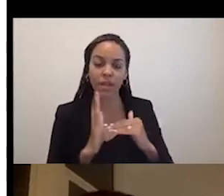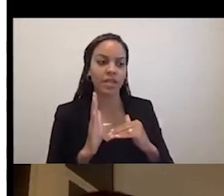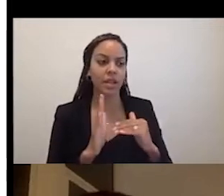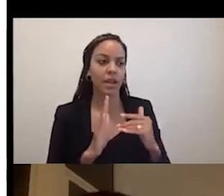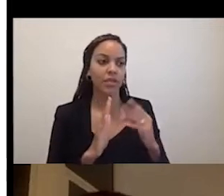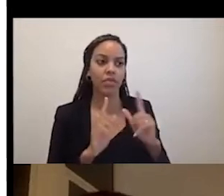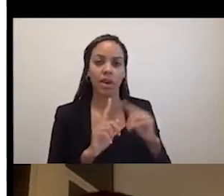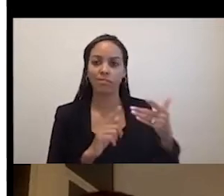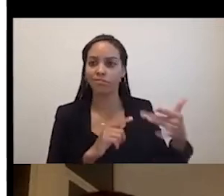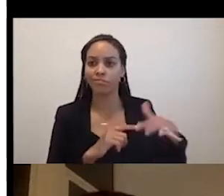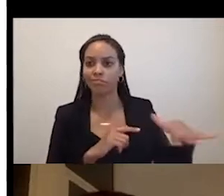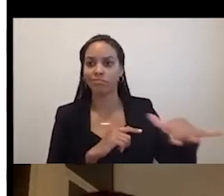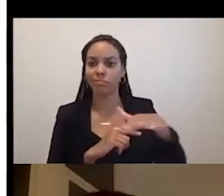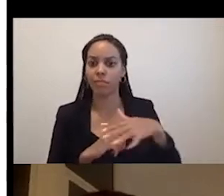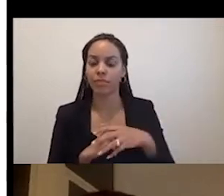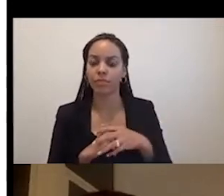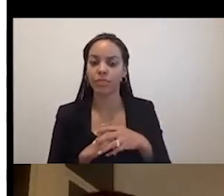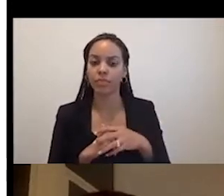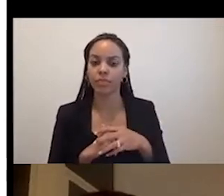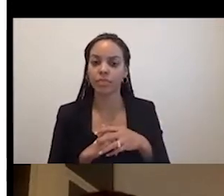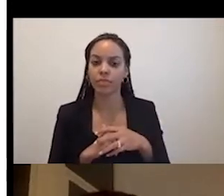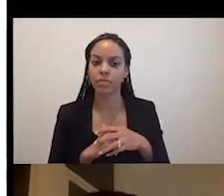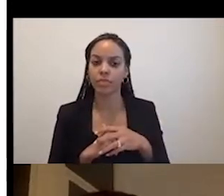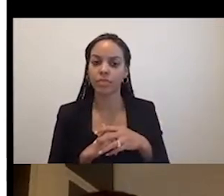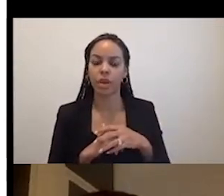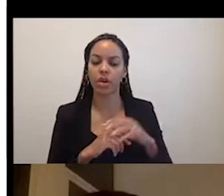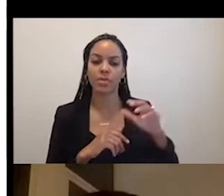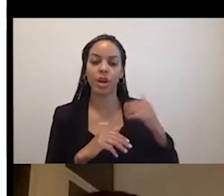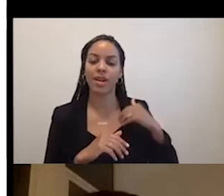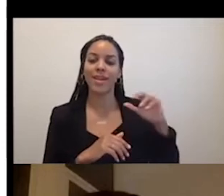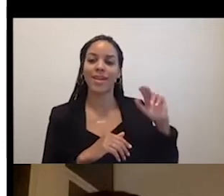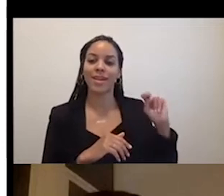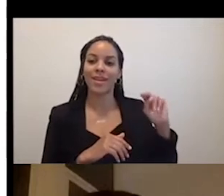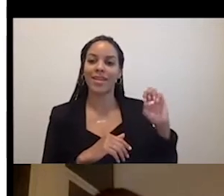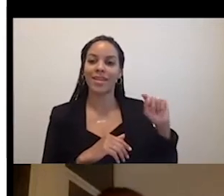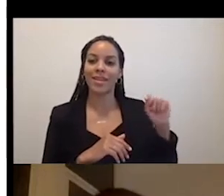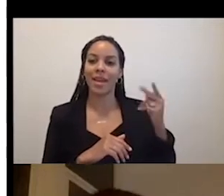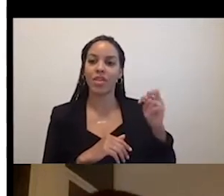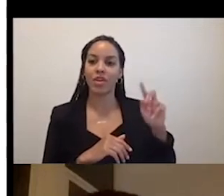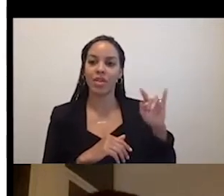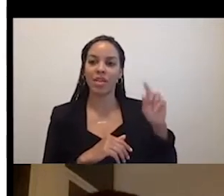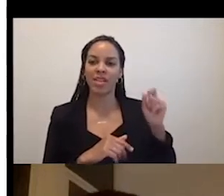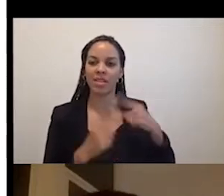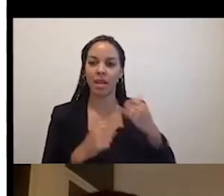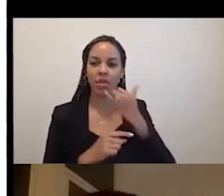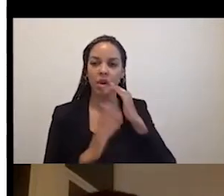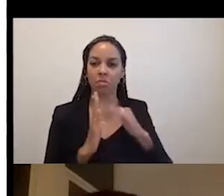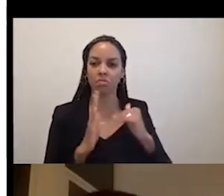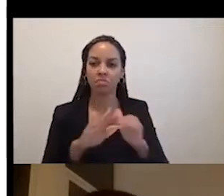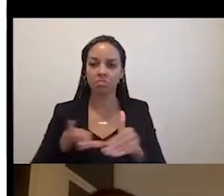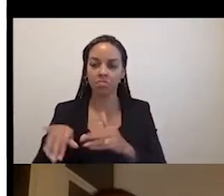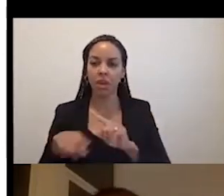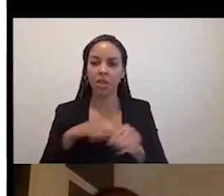beyond. And we have our technical specialists work in a